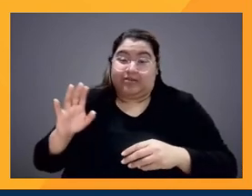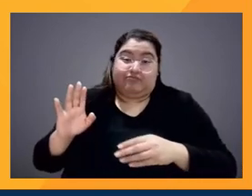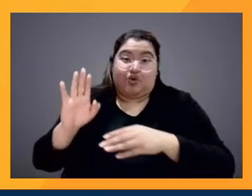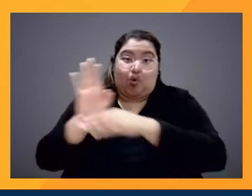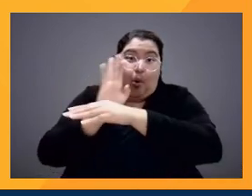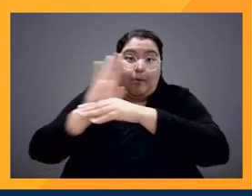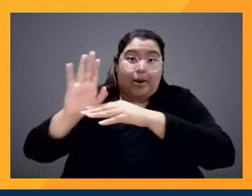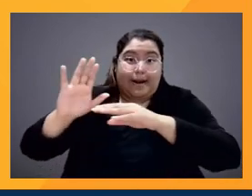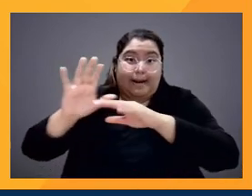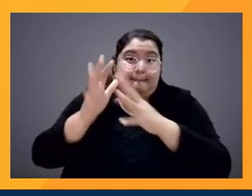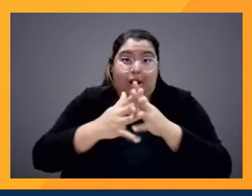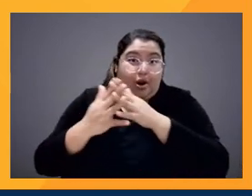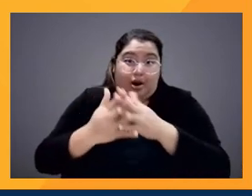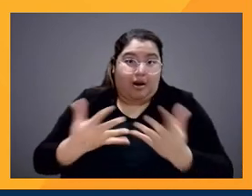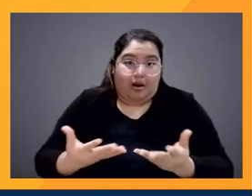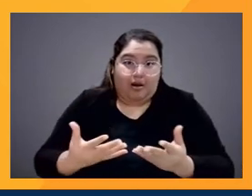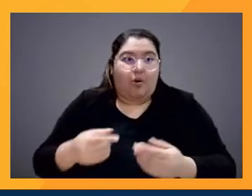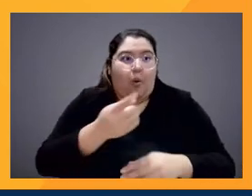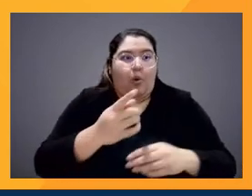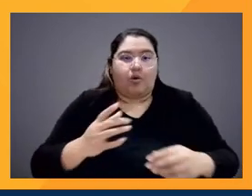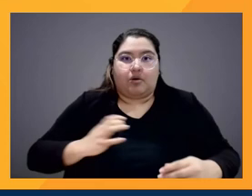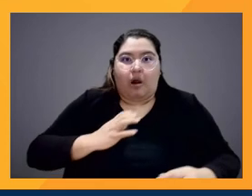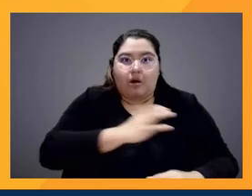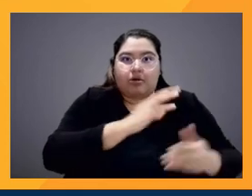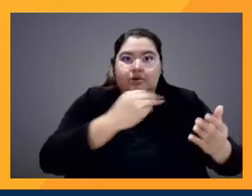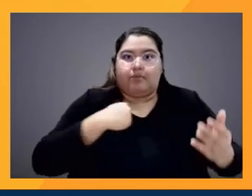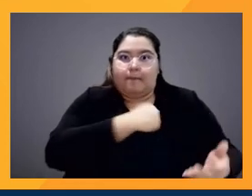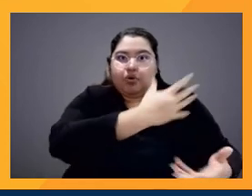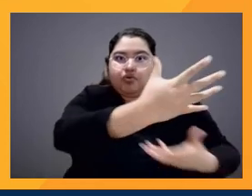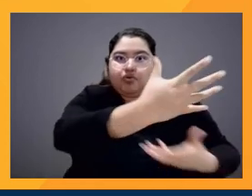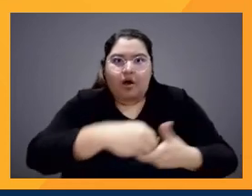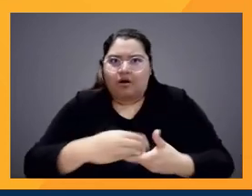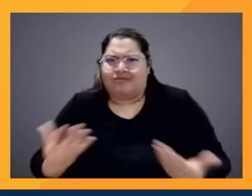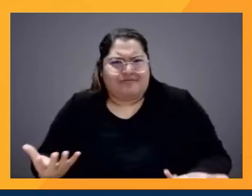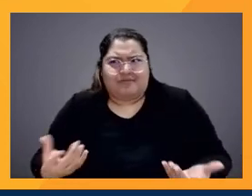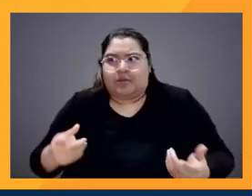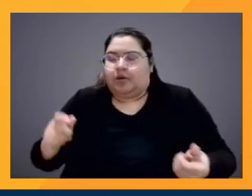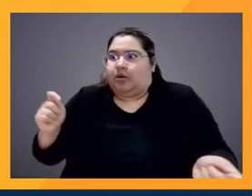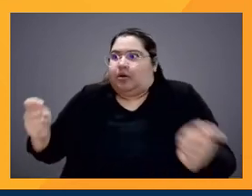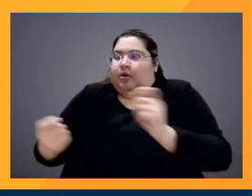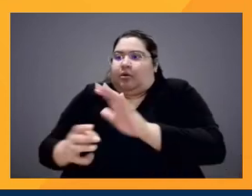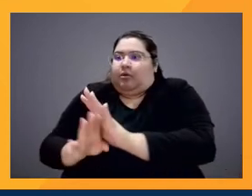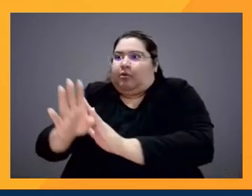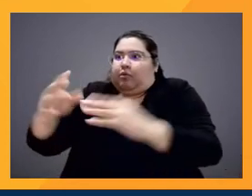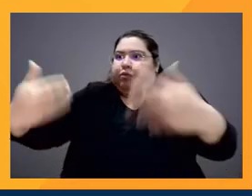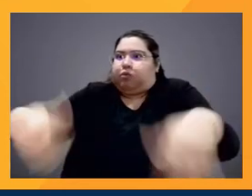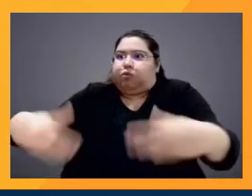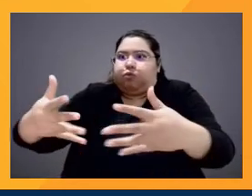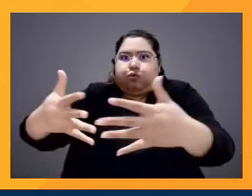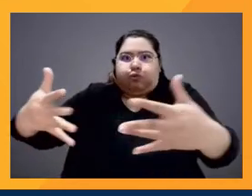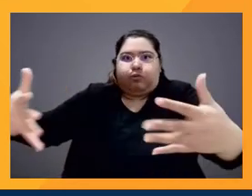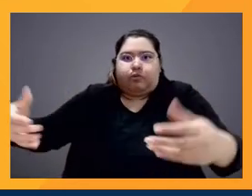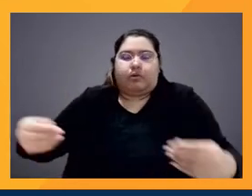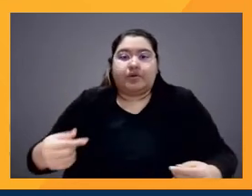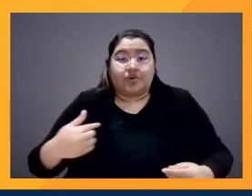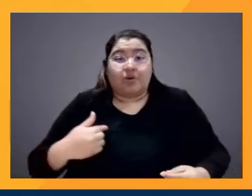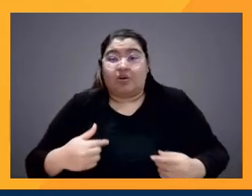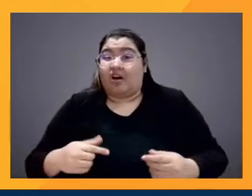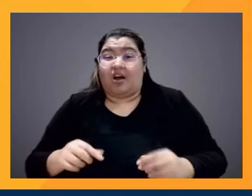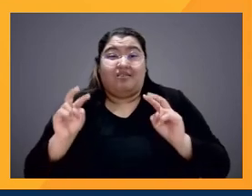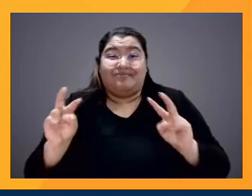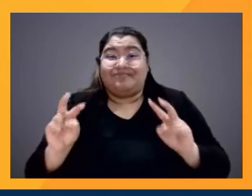exist because of the idea of a public-private partnership, and so it's literally in our DNA. Like the